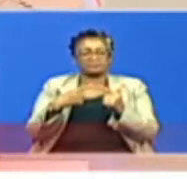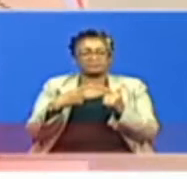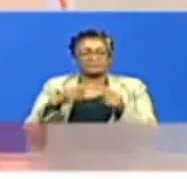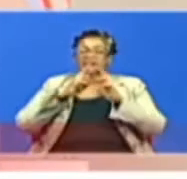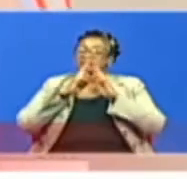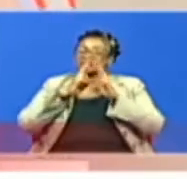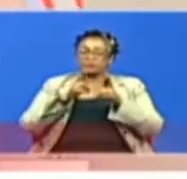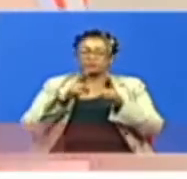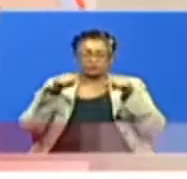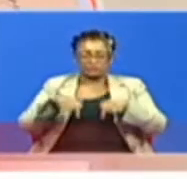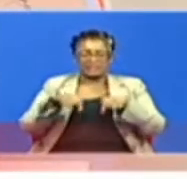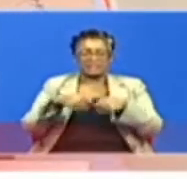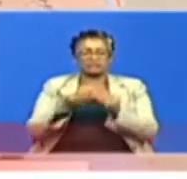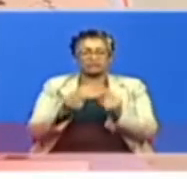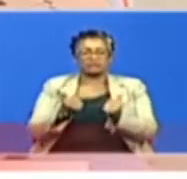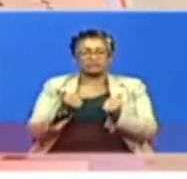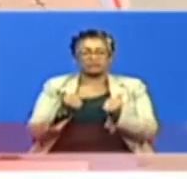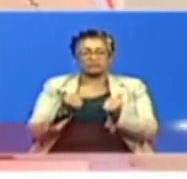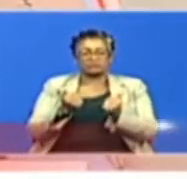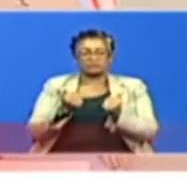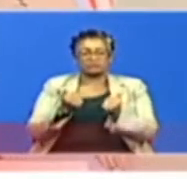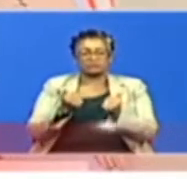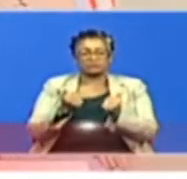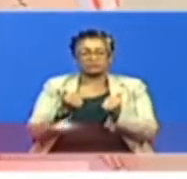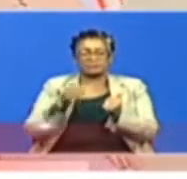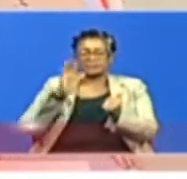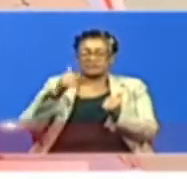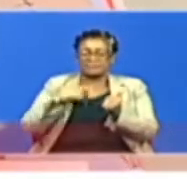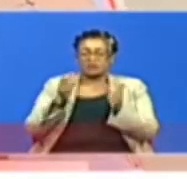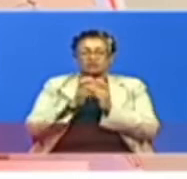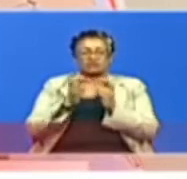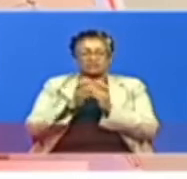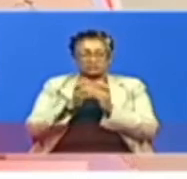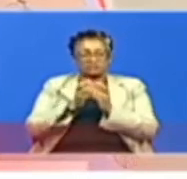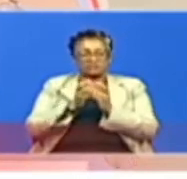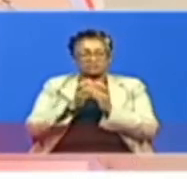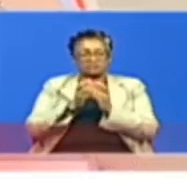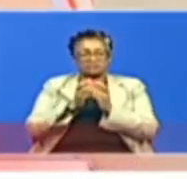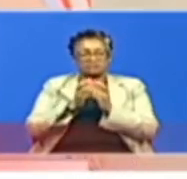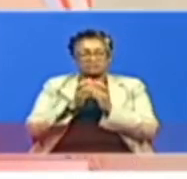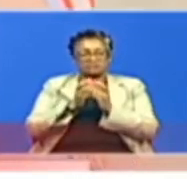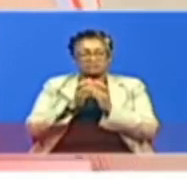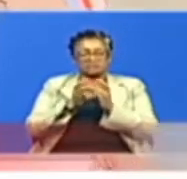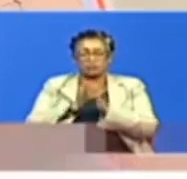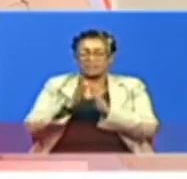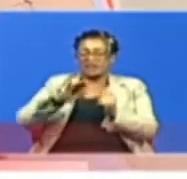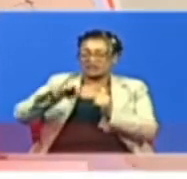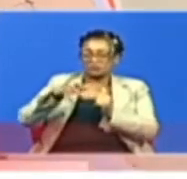they will be closed at 10 p.m. daily. According to a new regulations, Kenya currently has